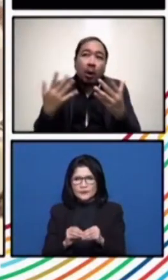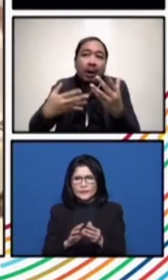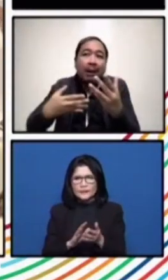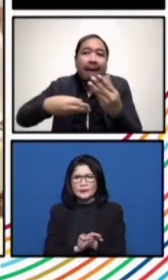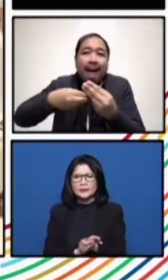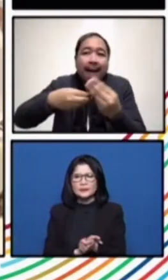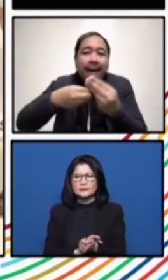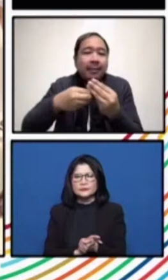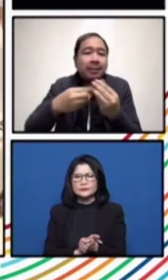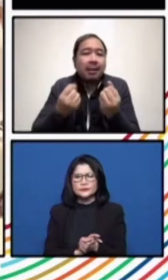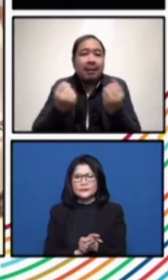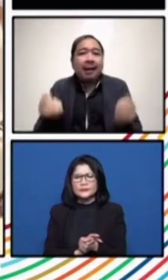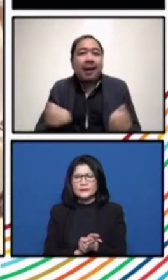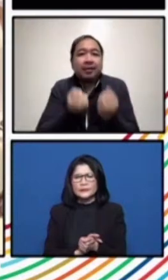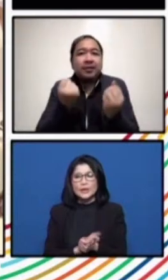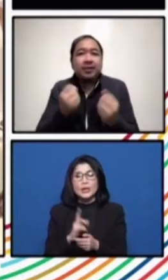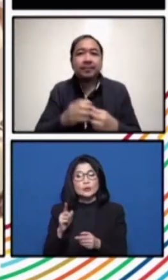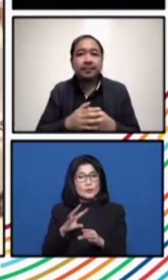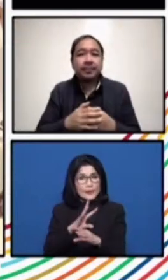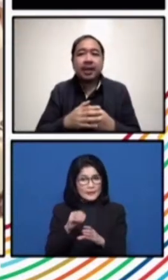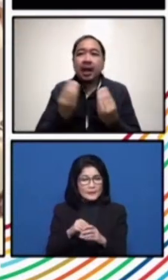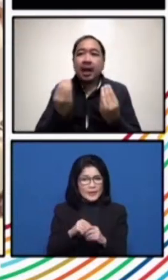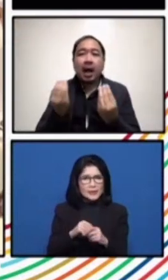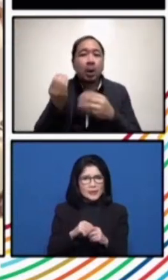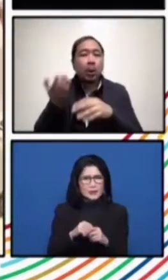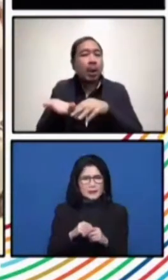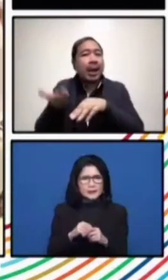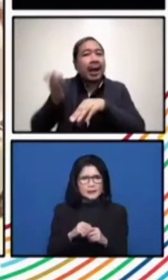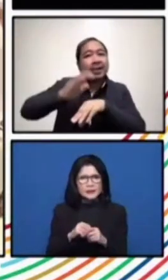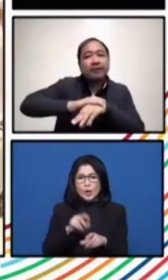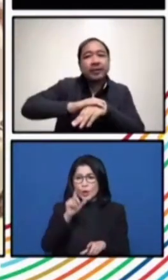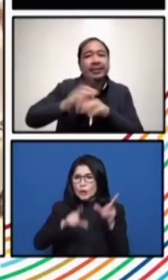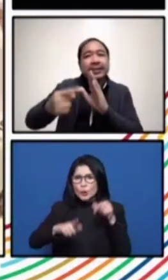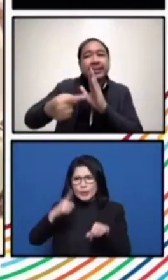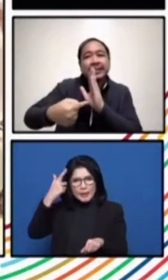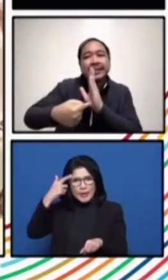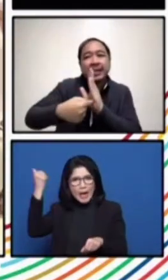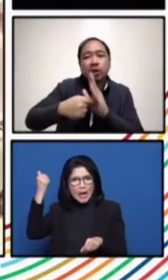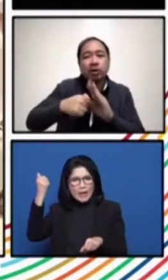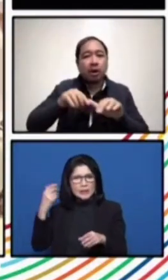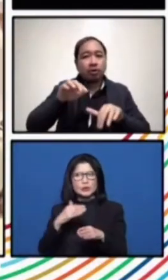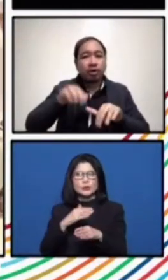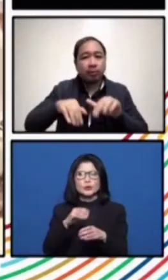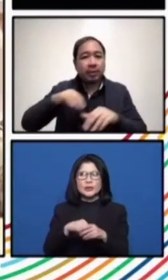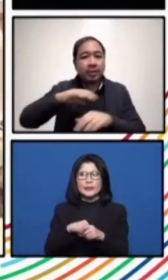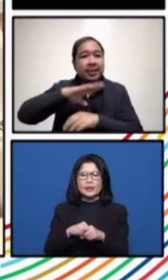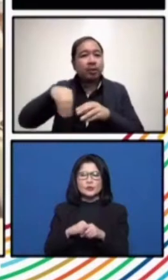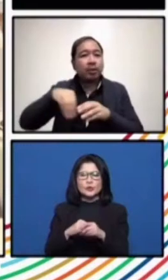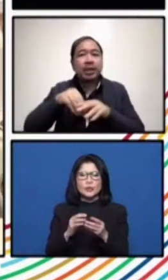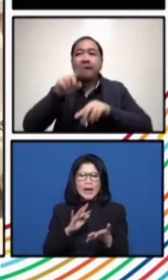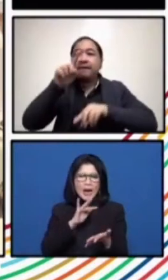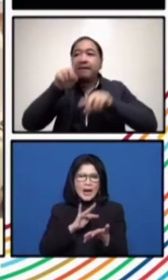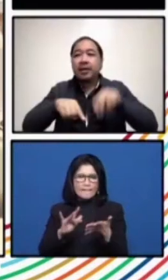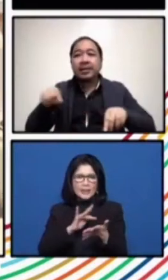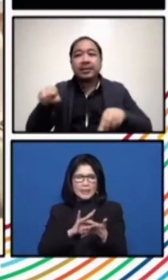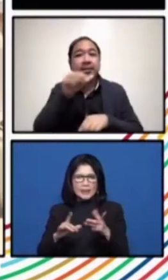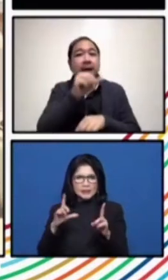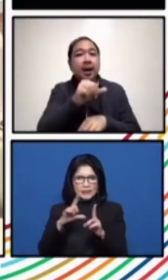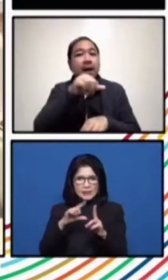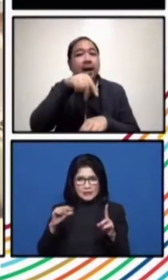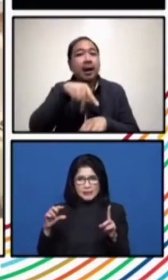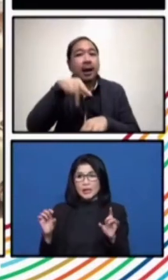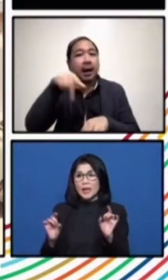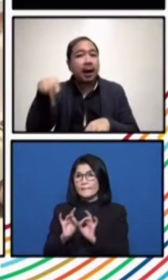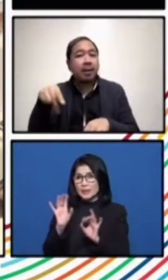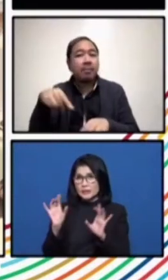disability expert in the development of various digital technology including various digital applications including When developing